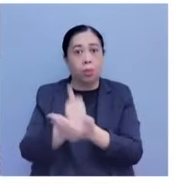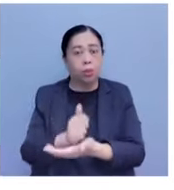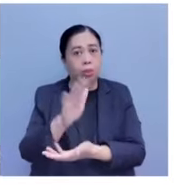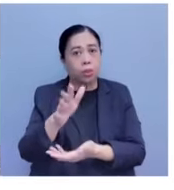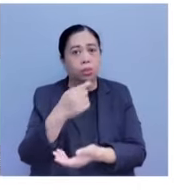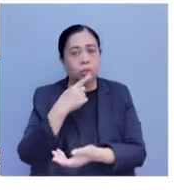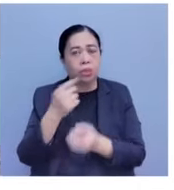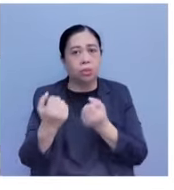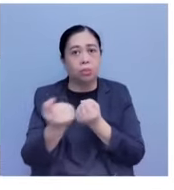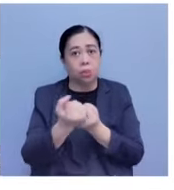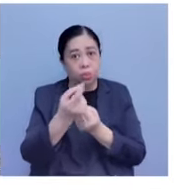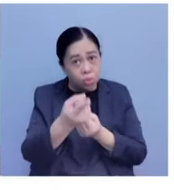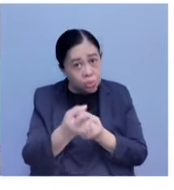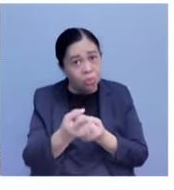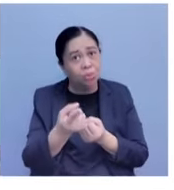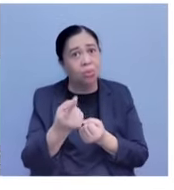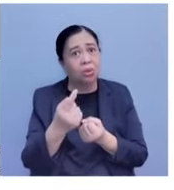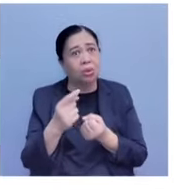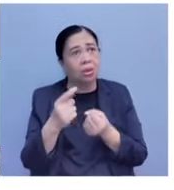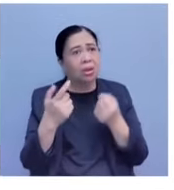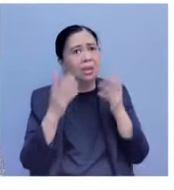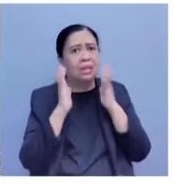you? They already